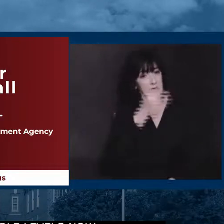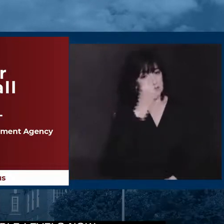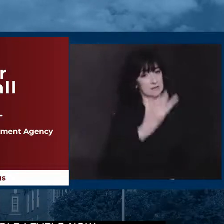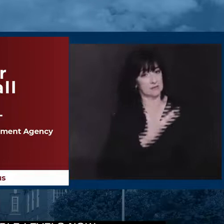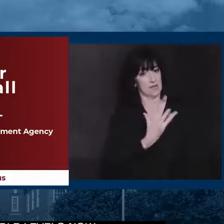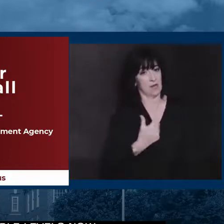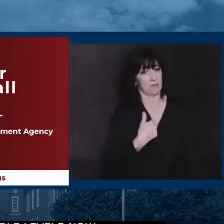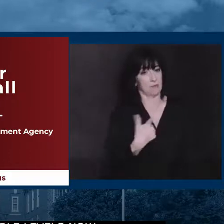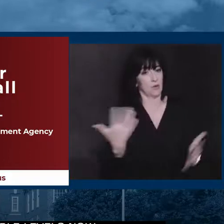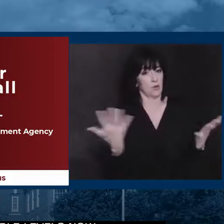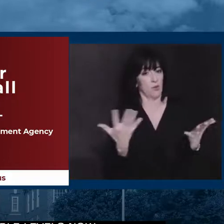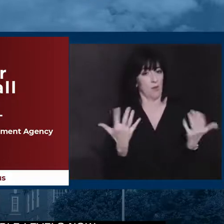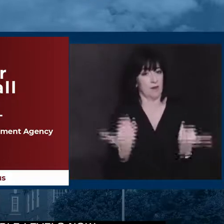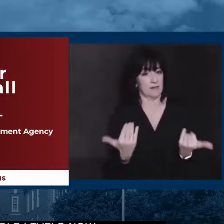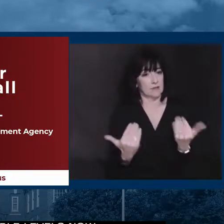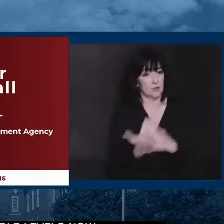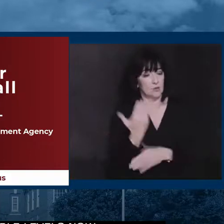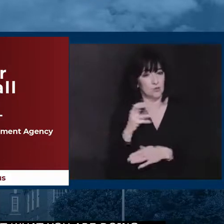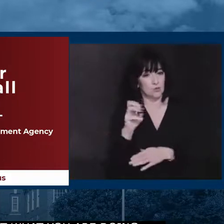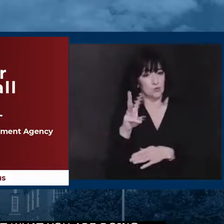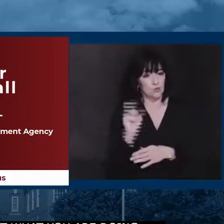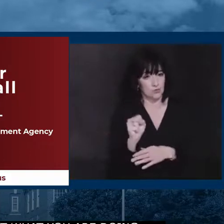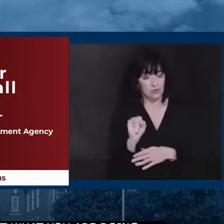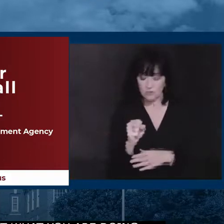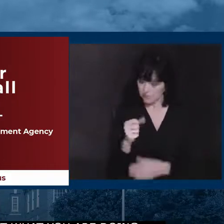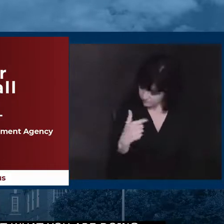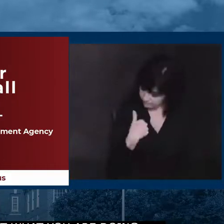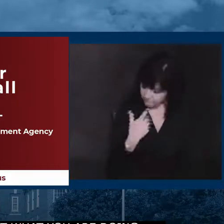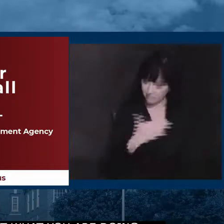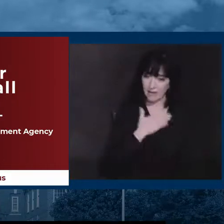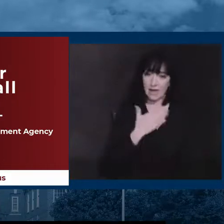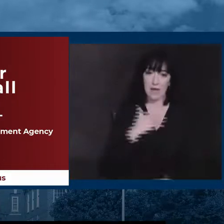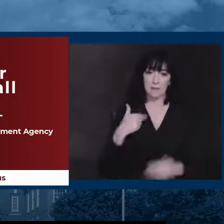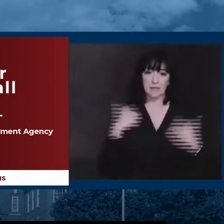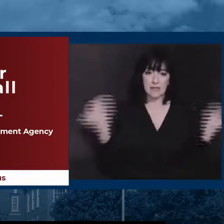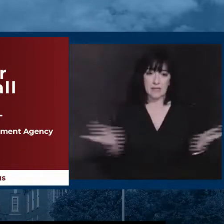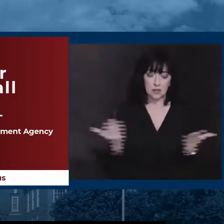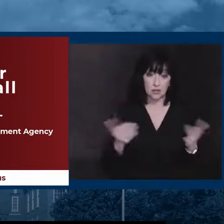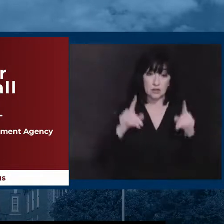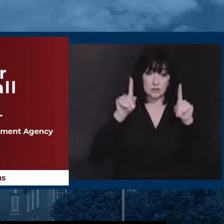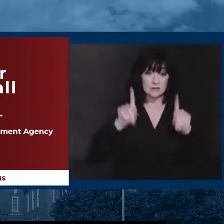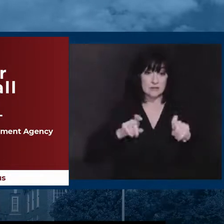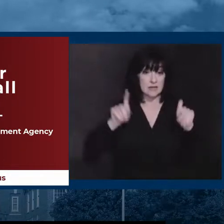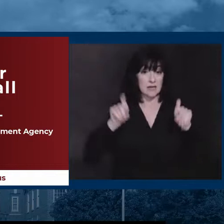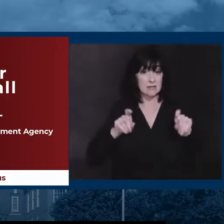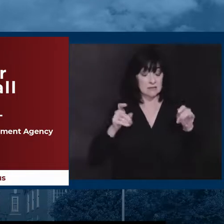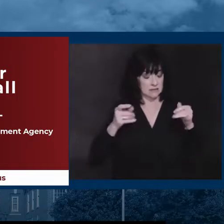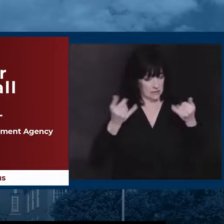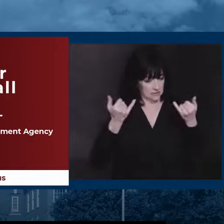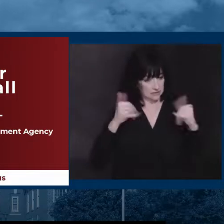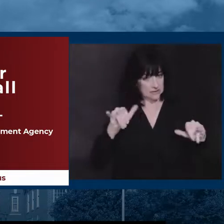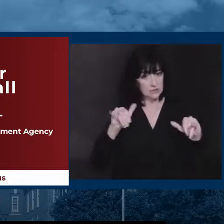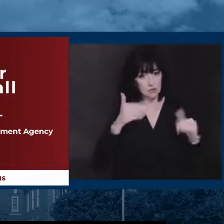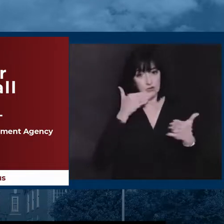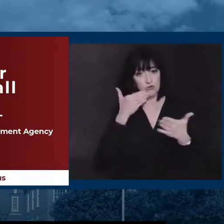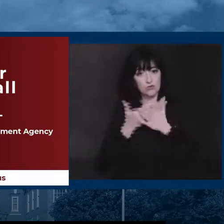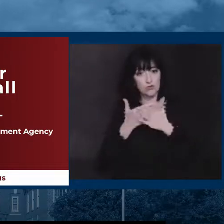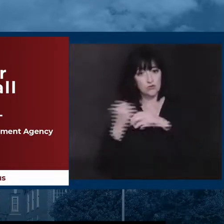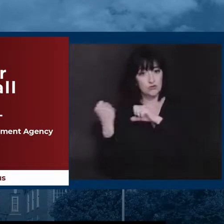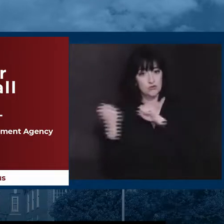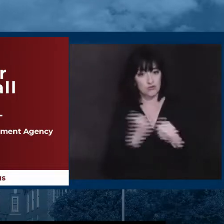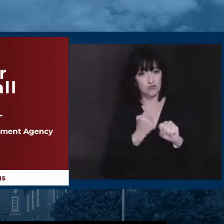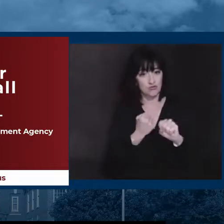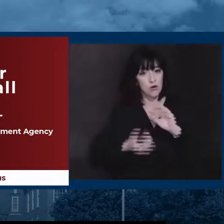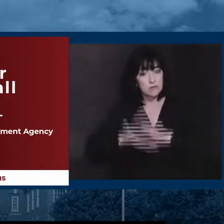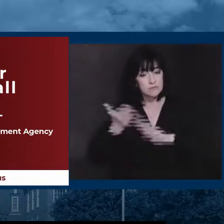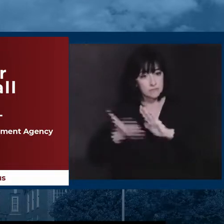sir, and happy to be here again virtually with everybody. So testing continues to be strong. I think it's